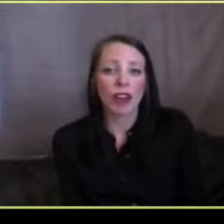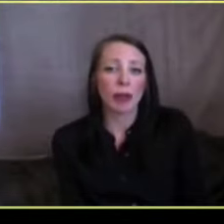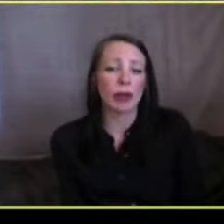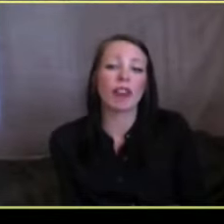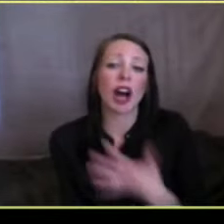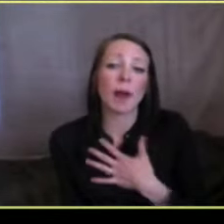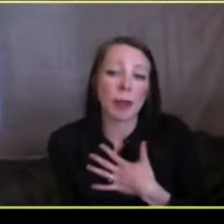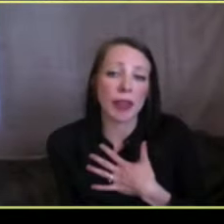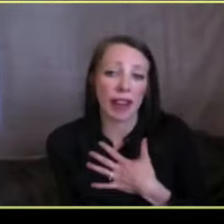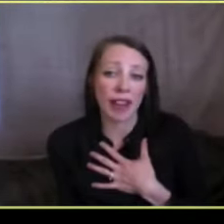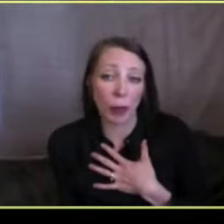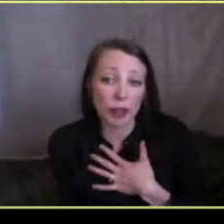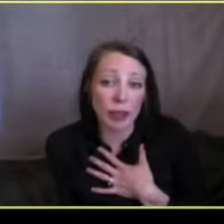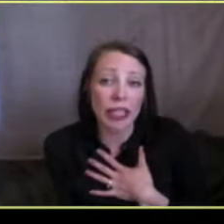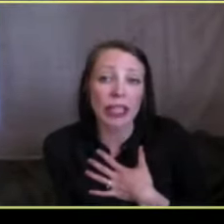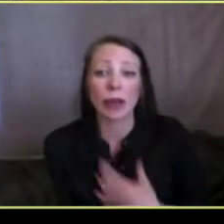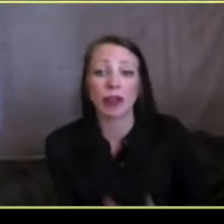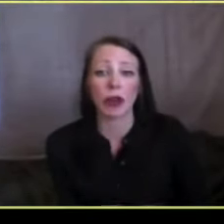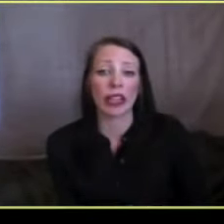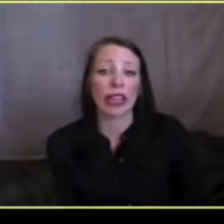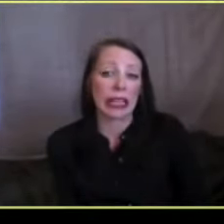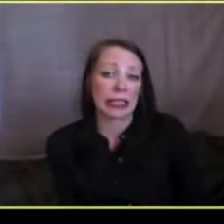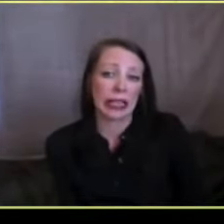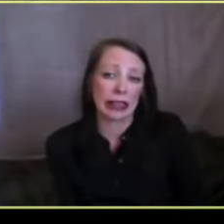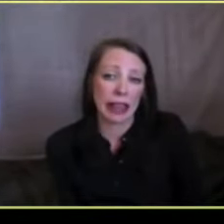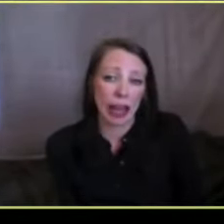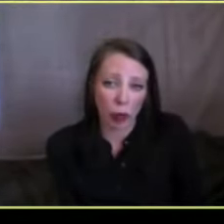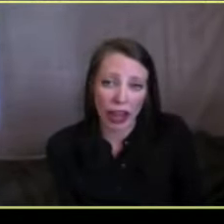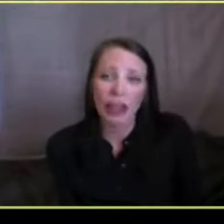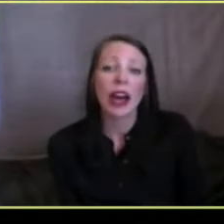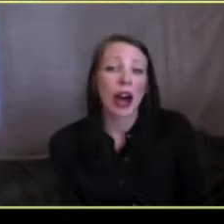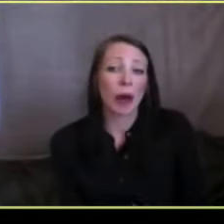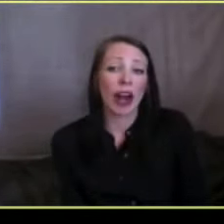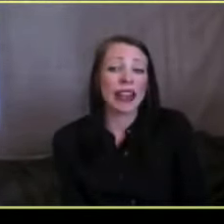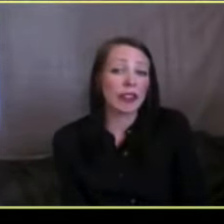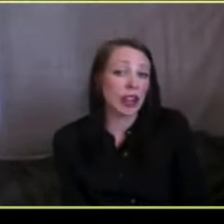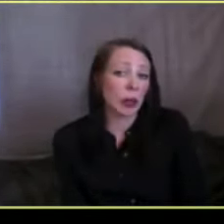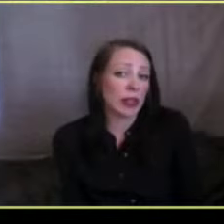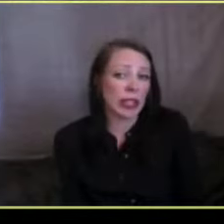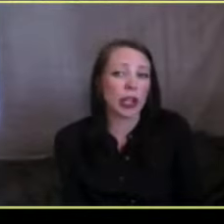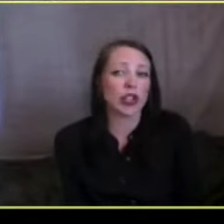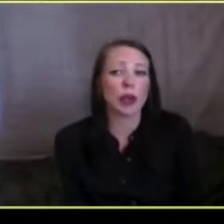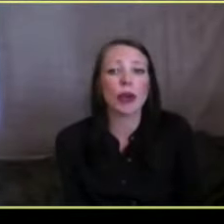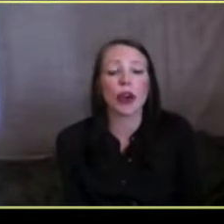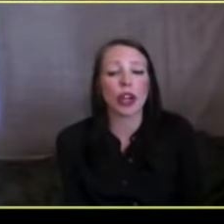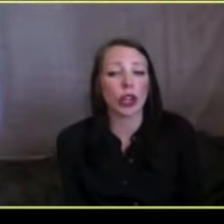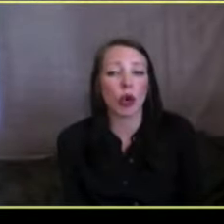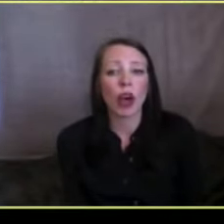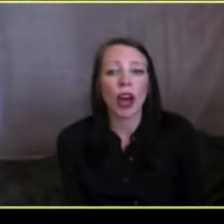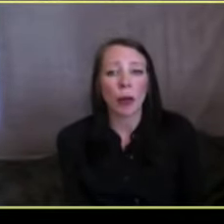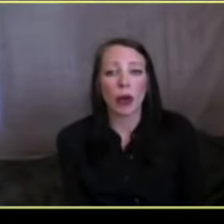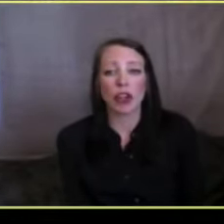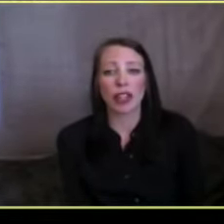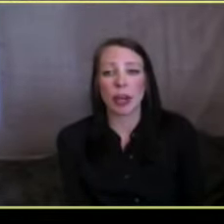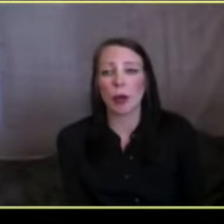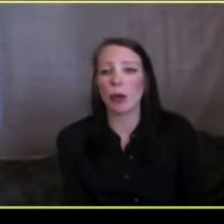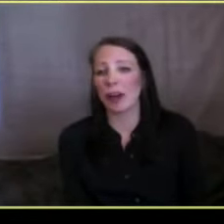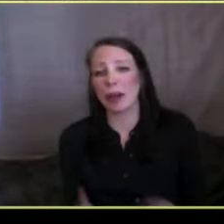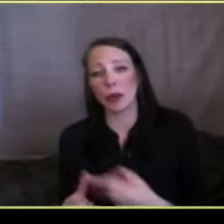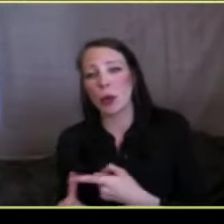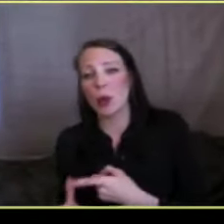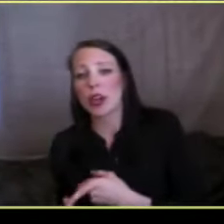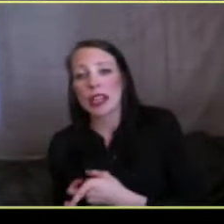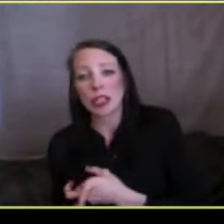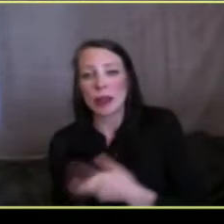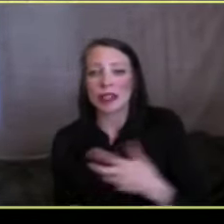We've had people who have come up and that have helped me, and we've really connected in that way, where I didn't even always need an interpreter. We were just we've got